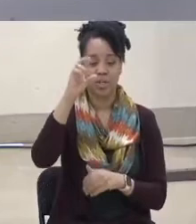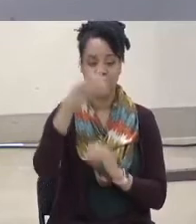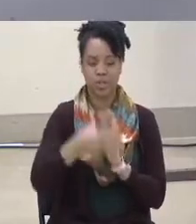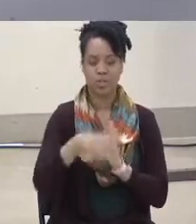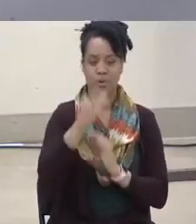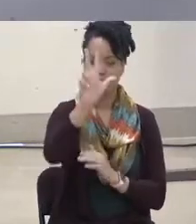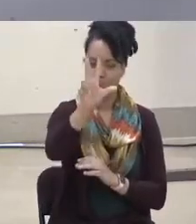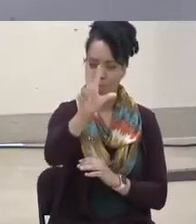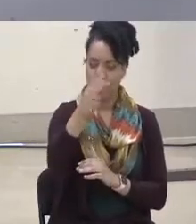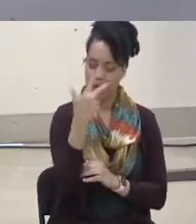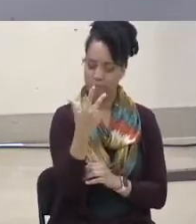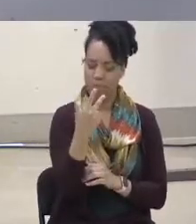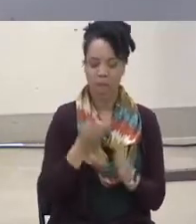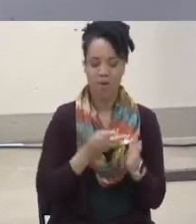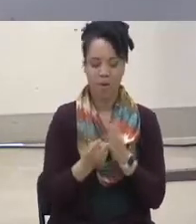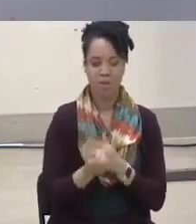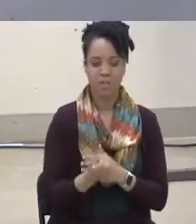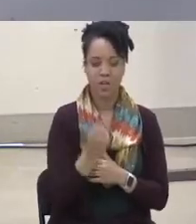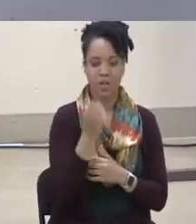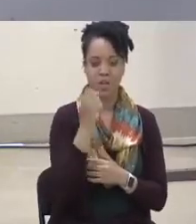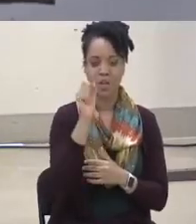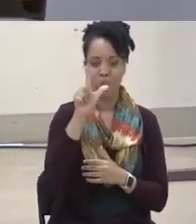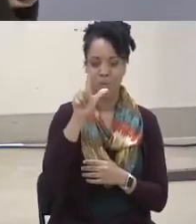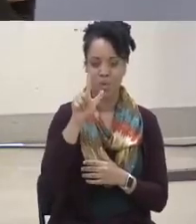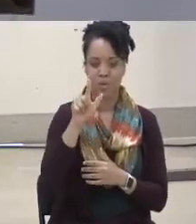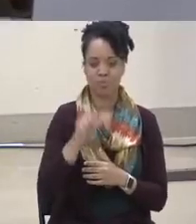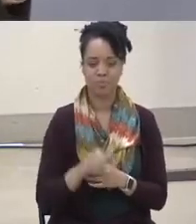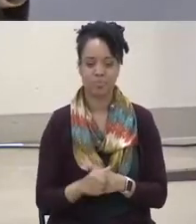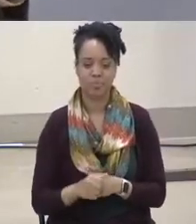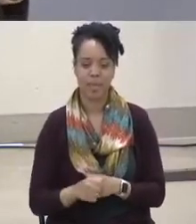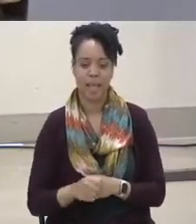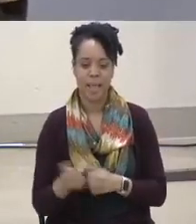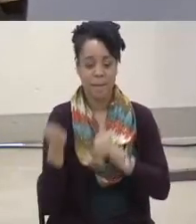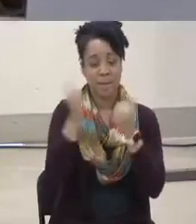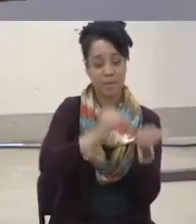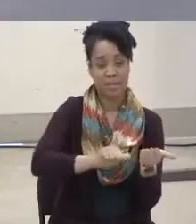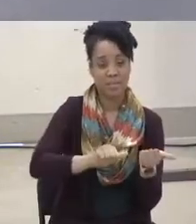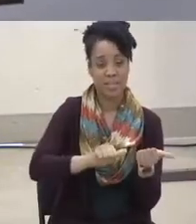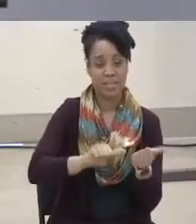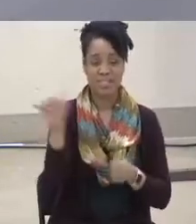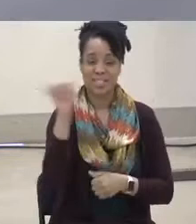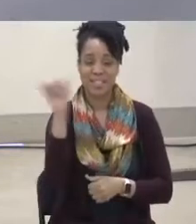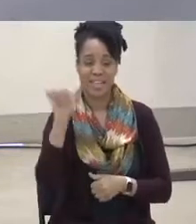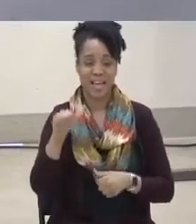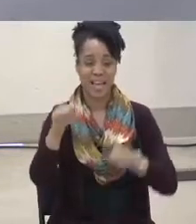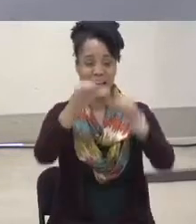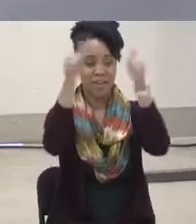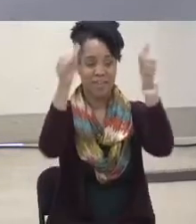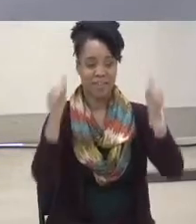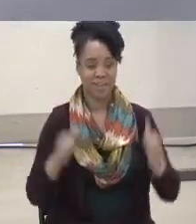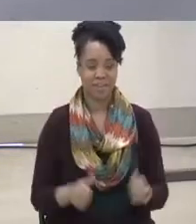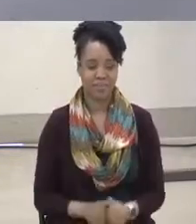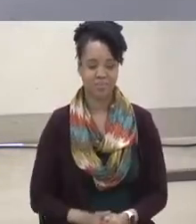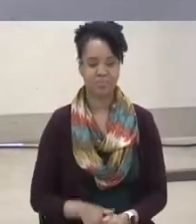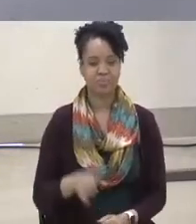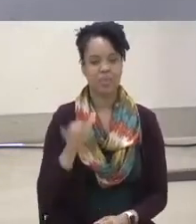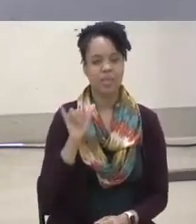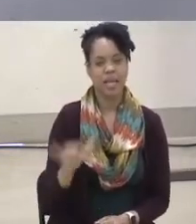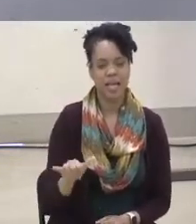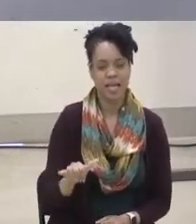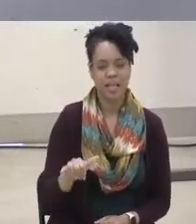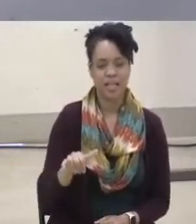the light figure. La Biblia habla en 1 de Pedro que el bautismo Let me- es la figura. Let me say it right. That the